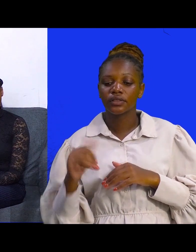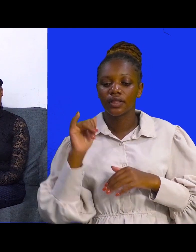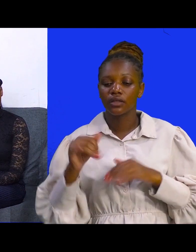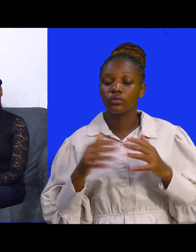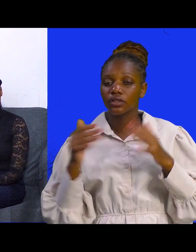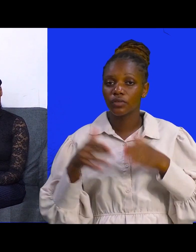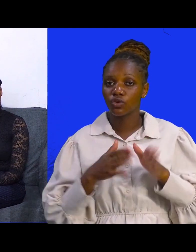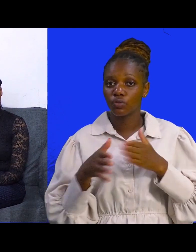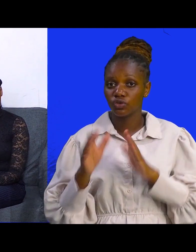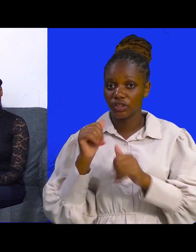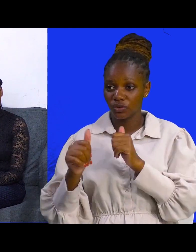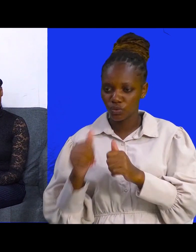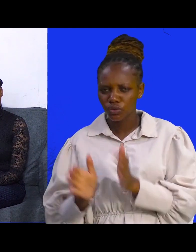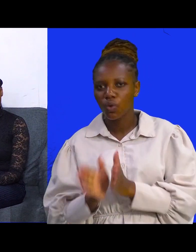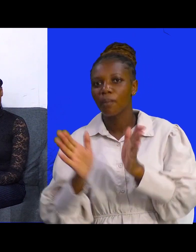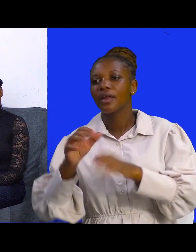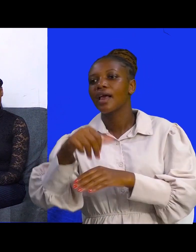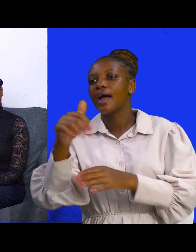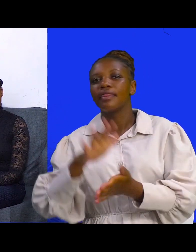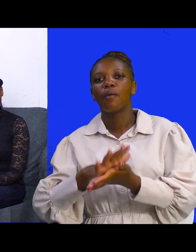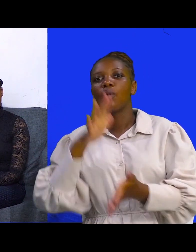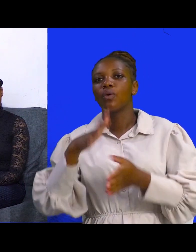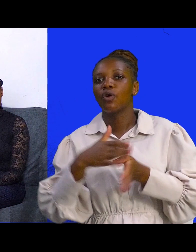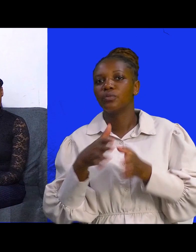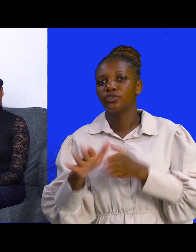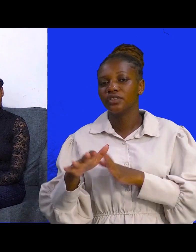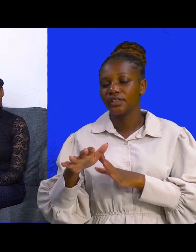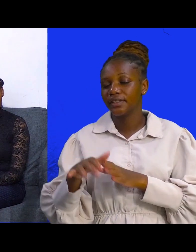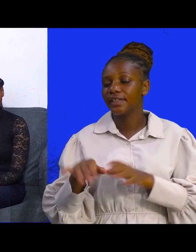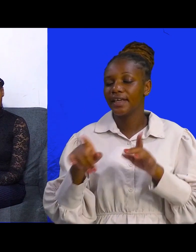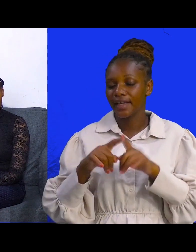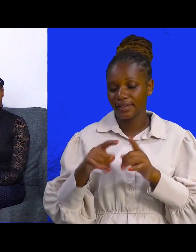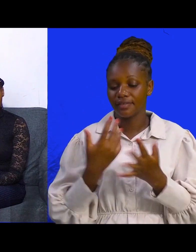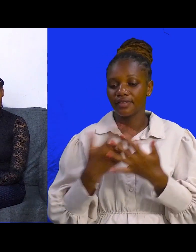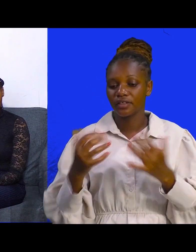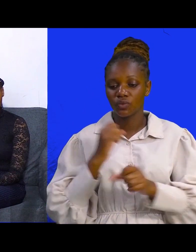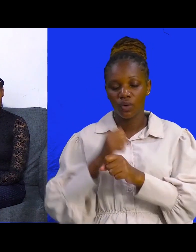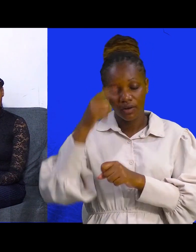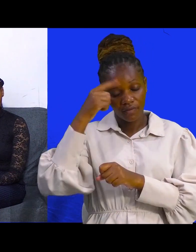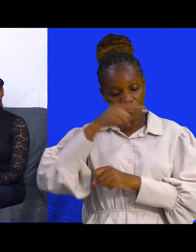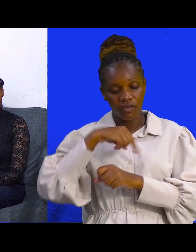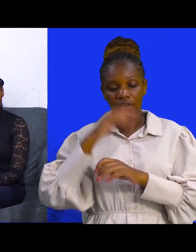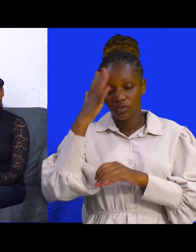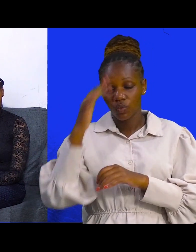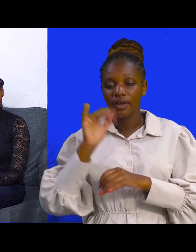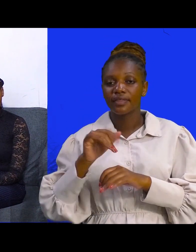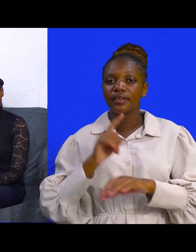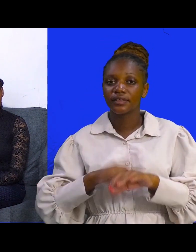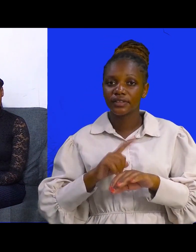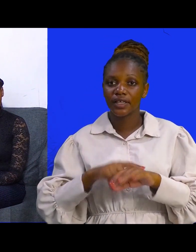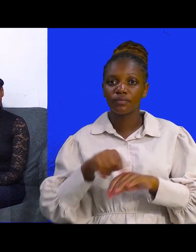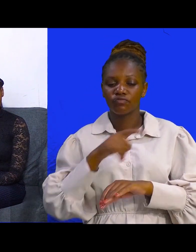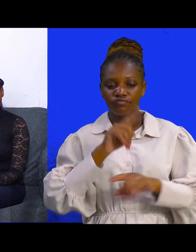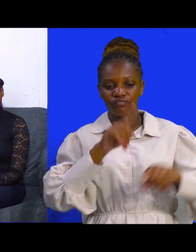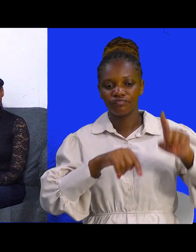been that is an opportunity that opened a lot of doors. So the reason why a lot of things work for us is because